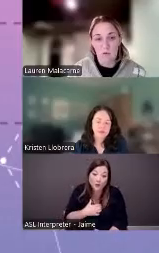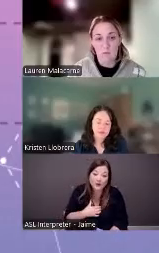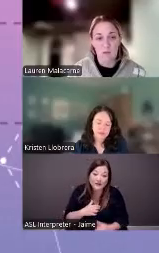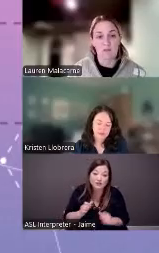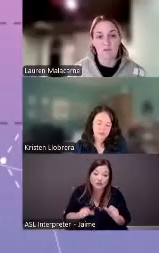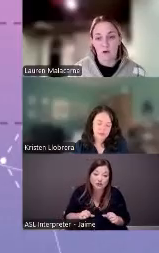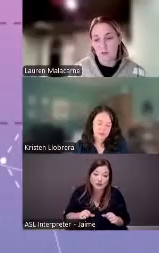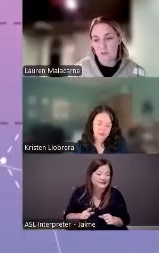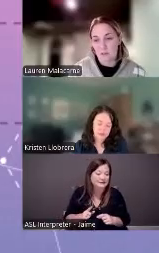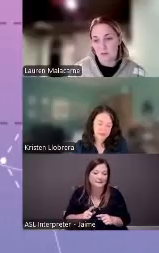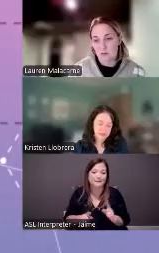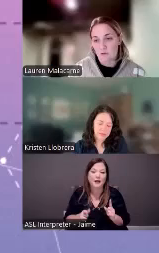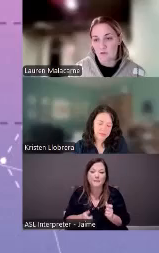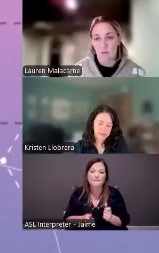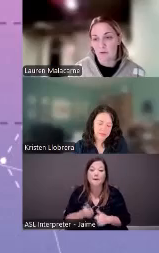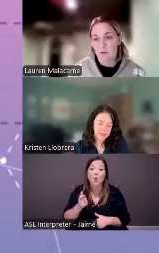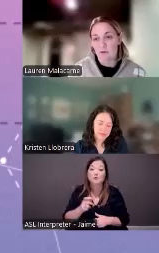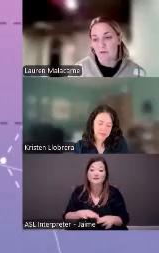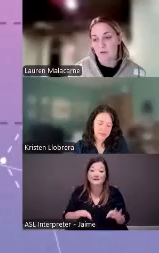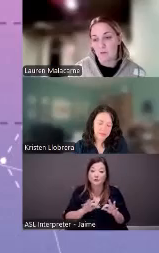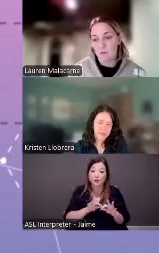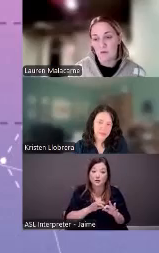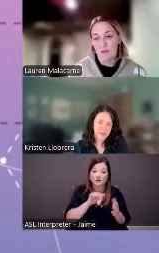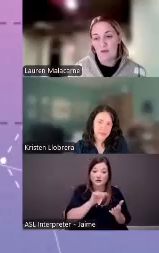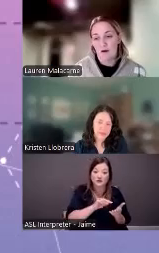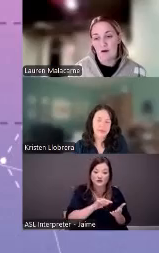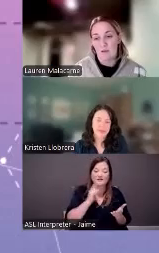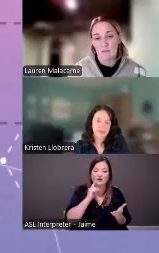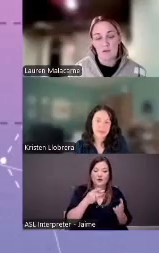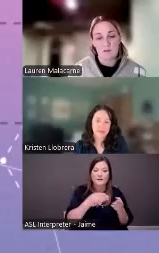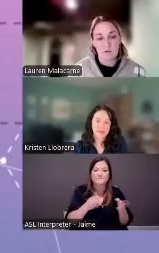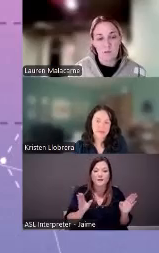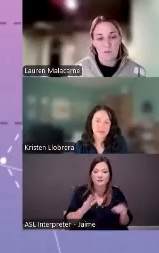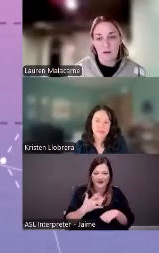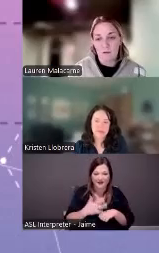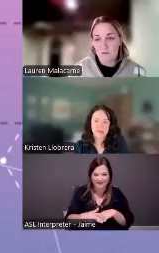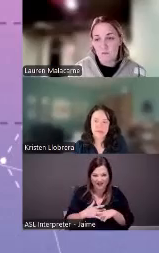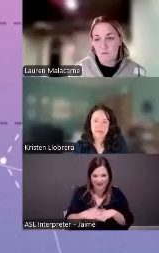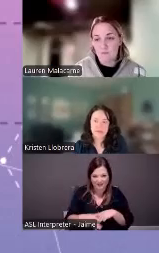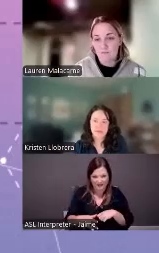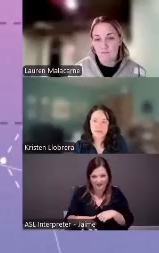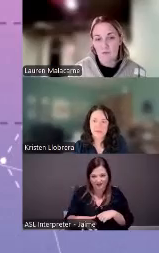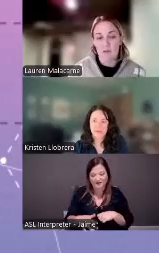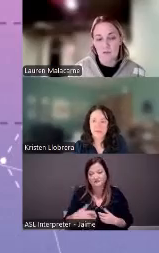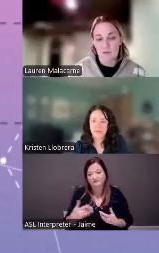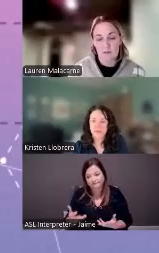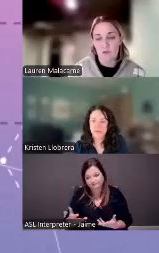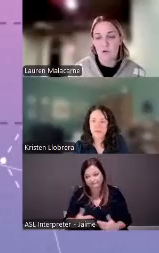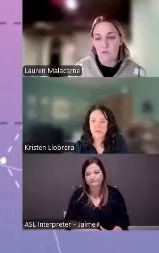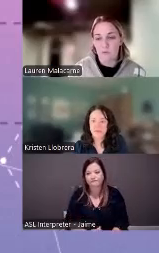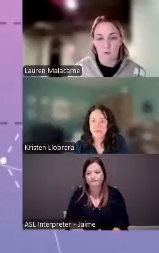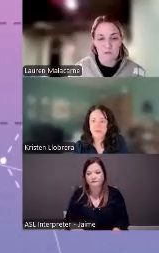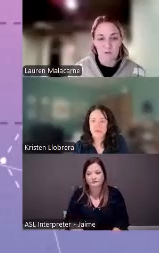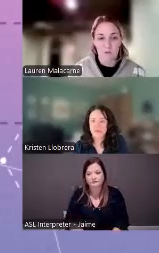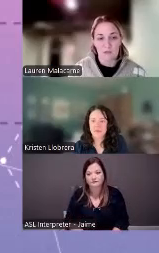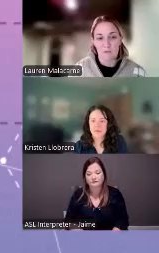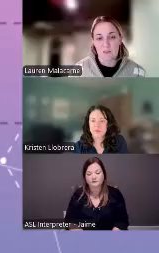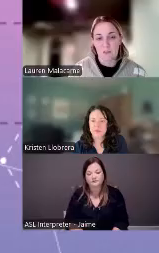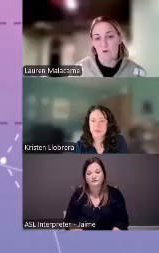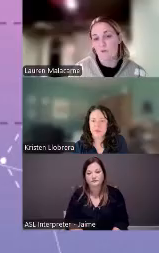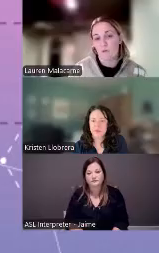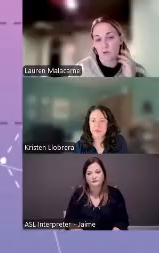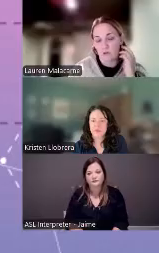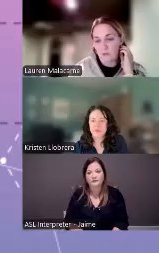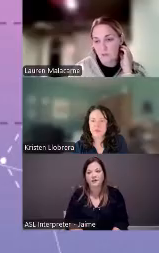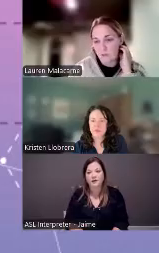most important piece for us is that this is just publicly available. And so we have these two different forms, the Goal Attainment